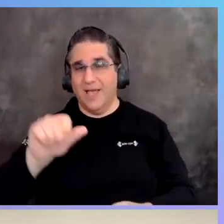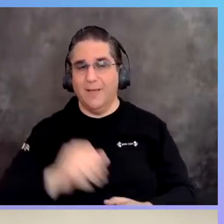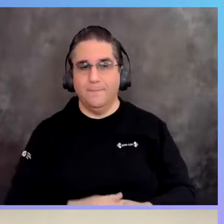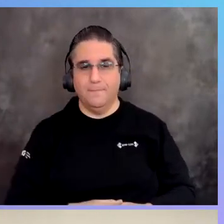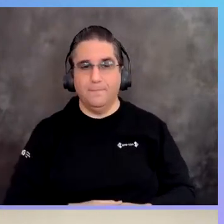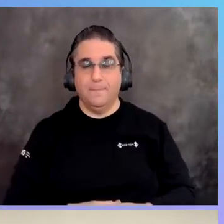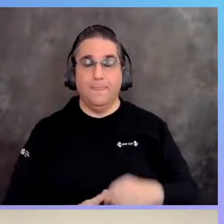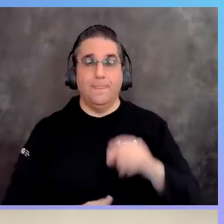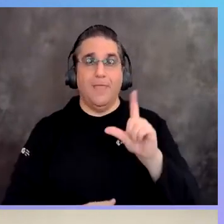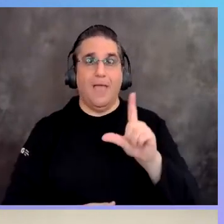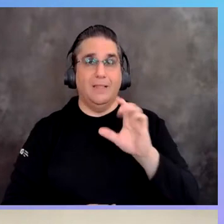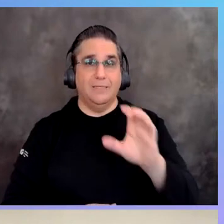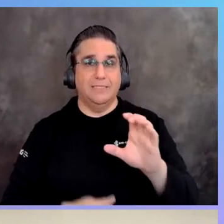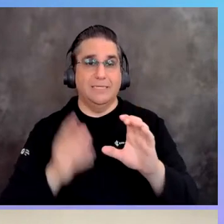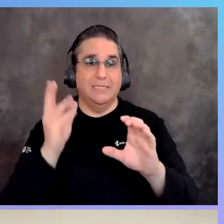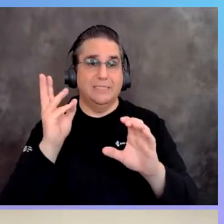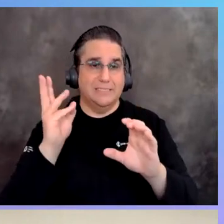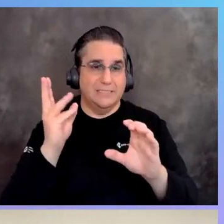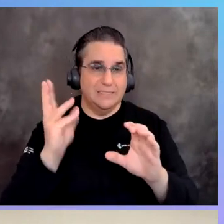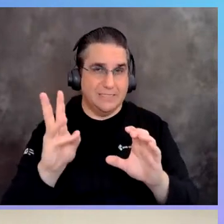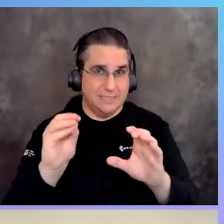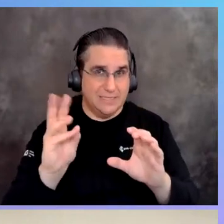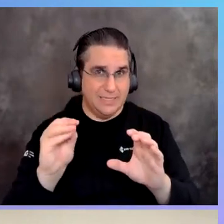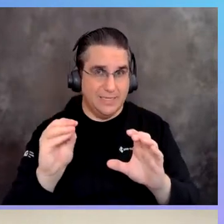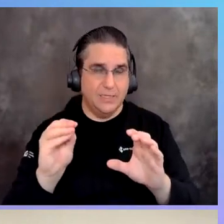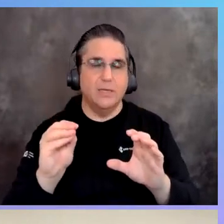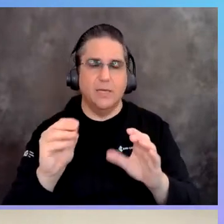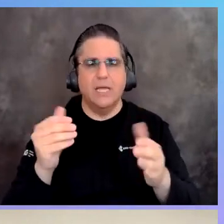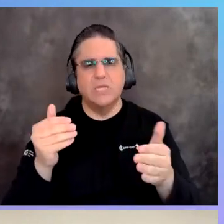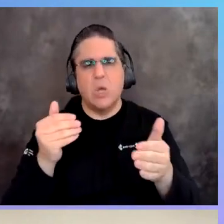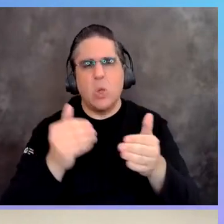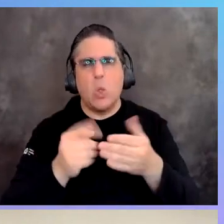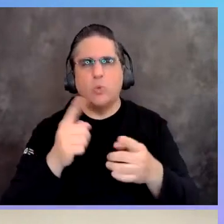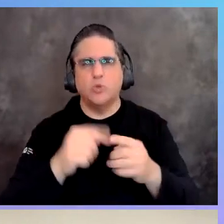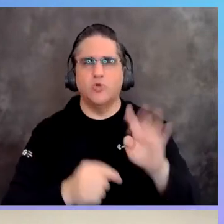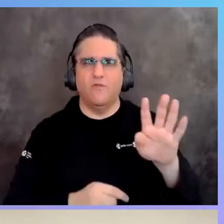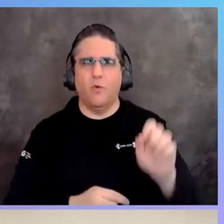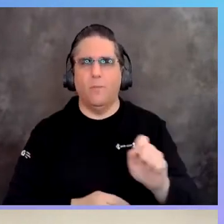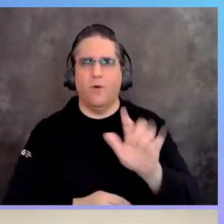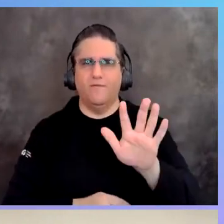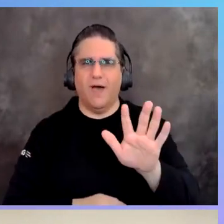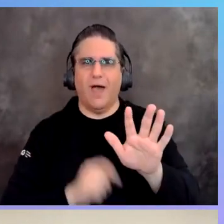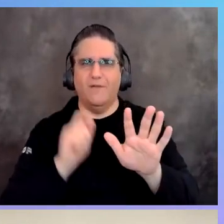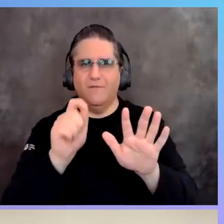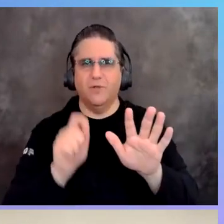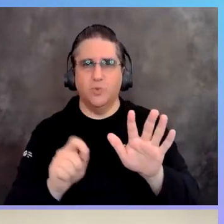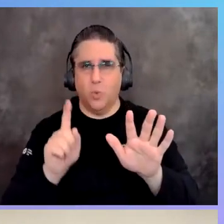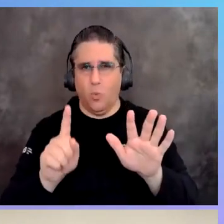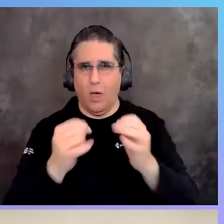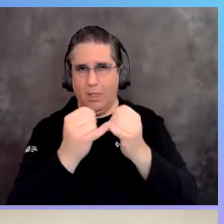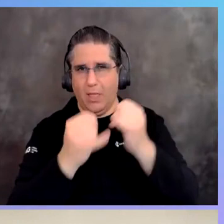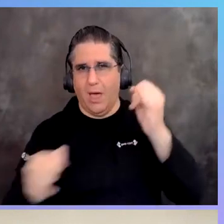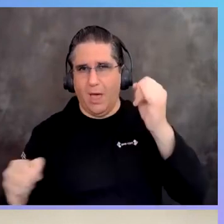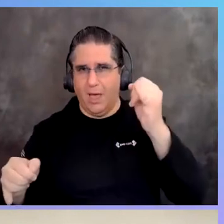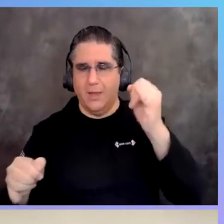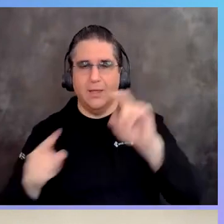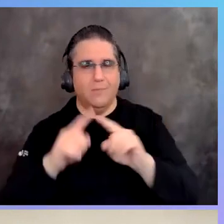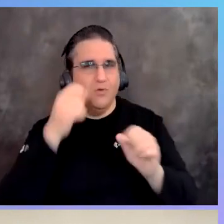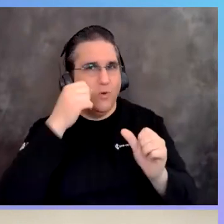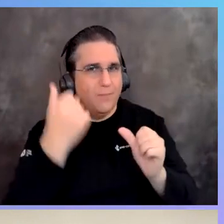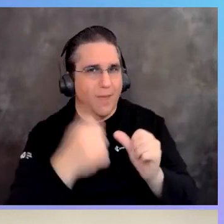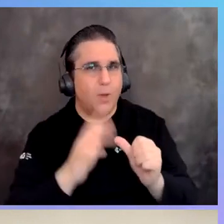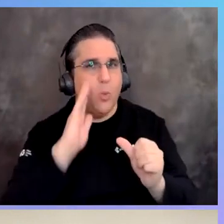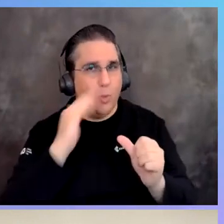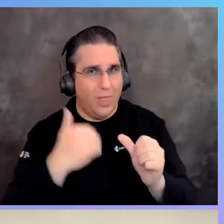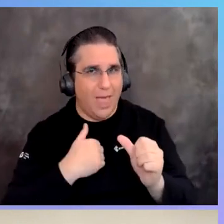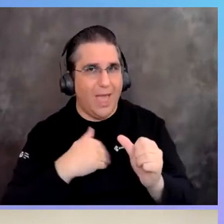LC60 is mostly within the 4.5 to 1 line, but do remember that there are going to be font size minimums